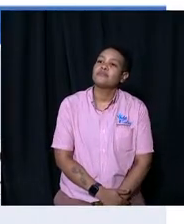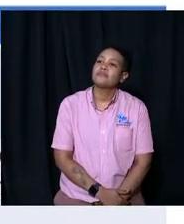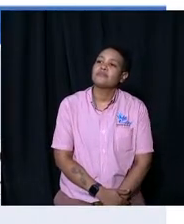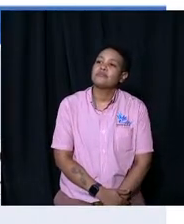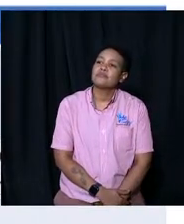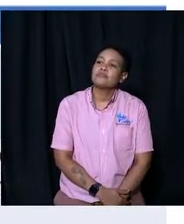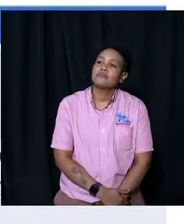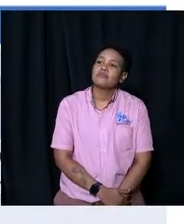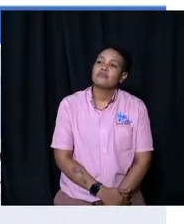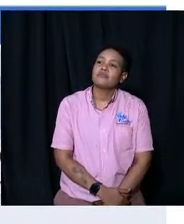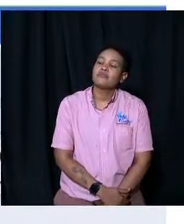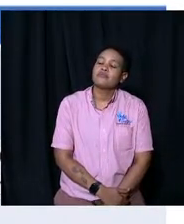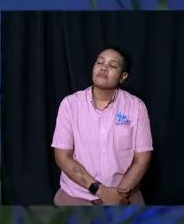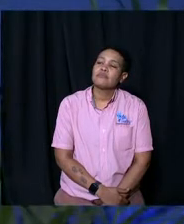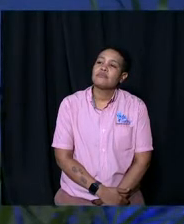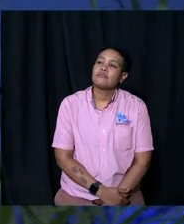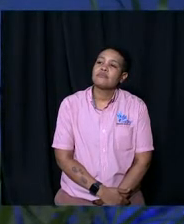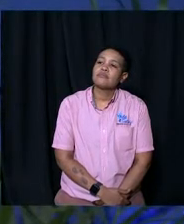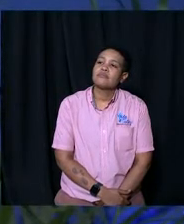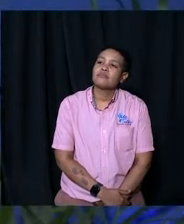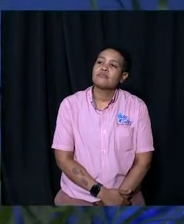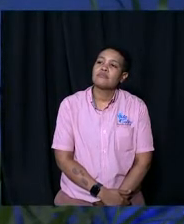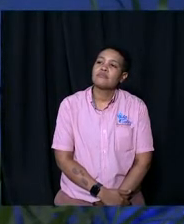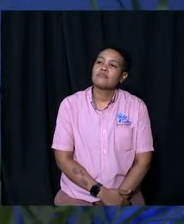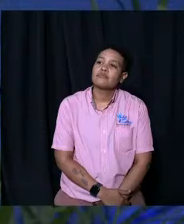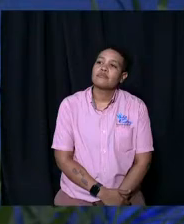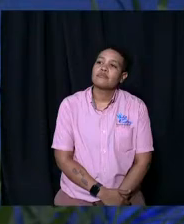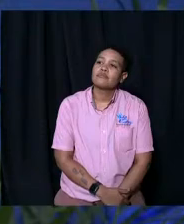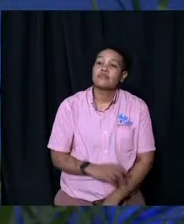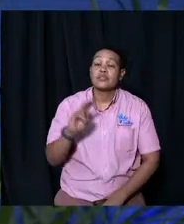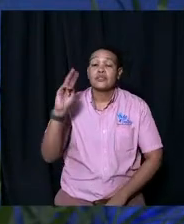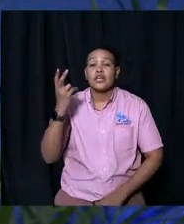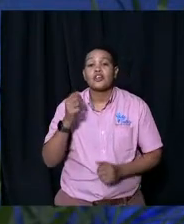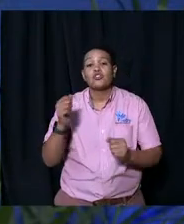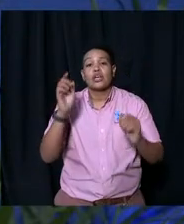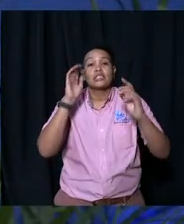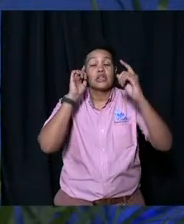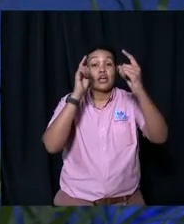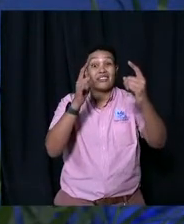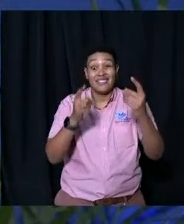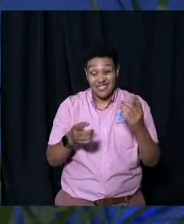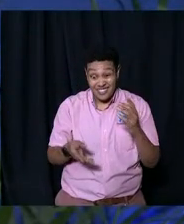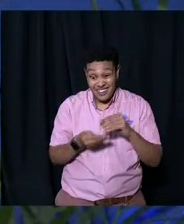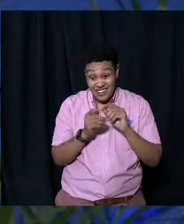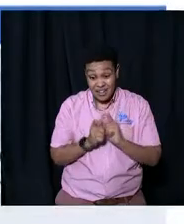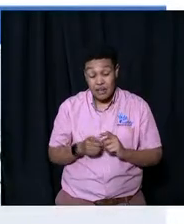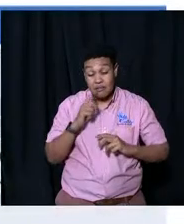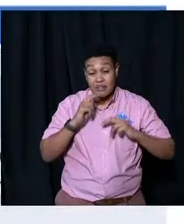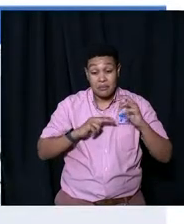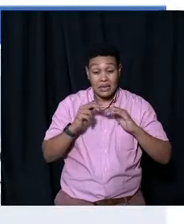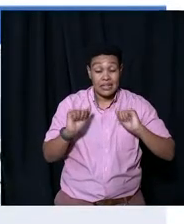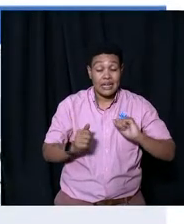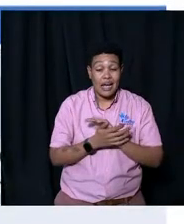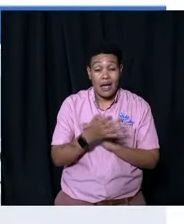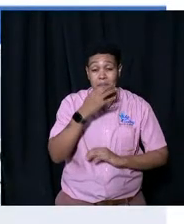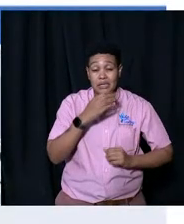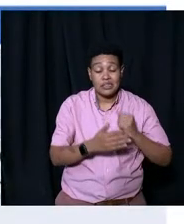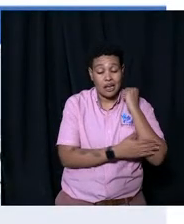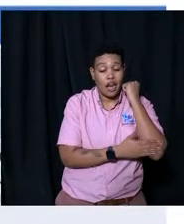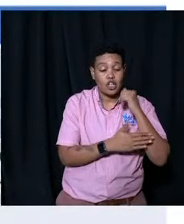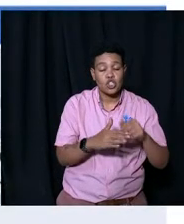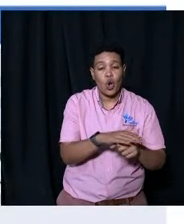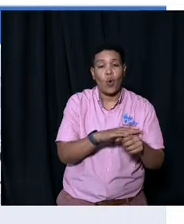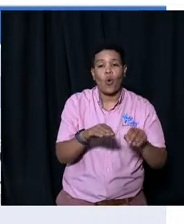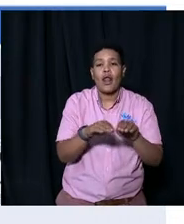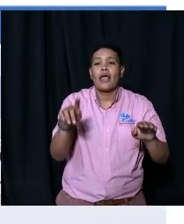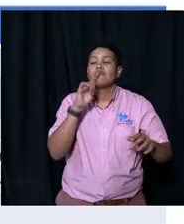The second strategy that speaks to the objective on adaptation is to build capacities at the national and local levels to coordinate